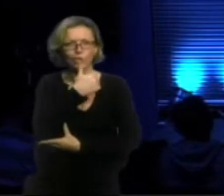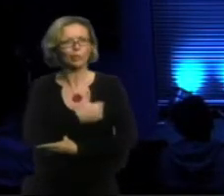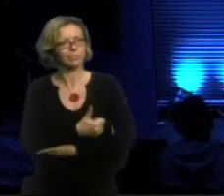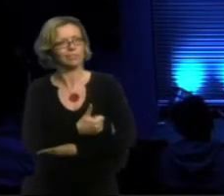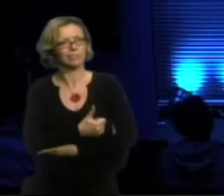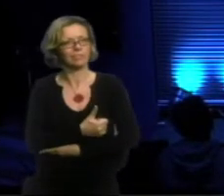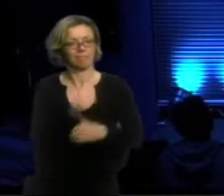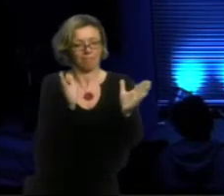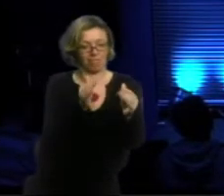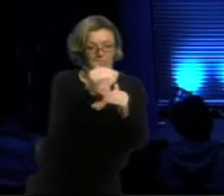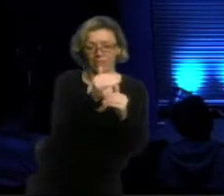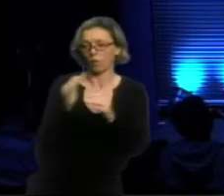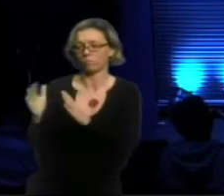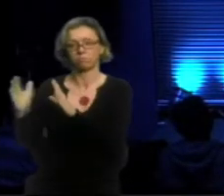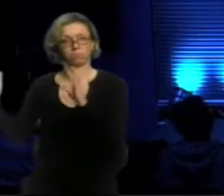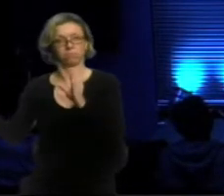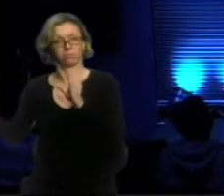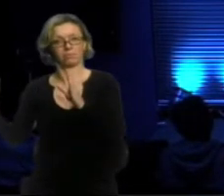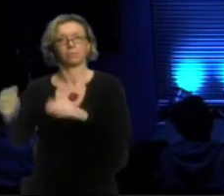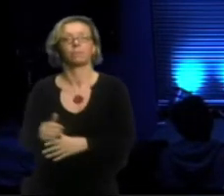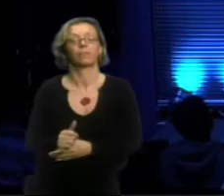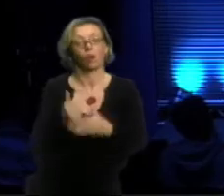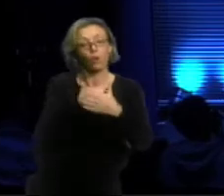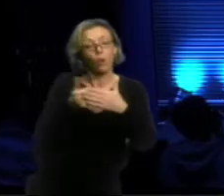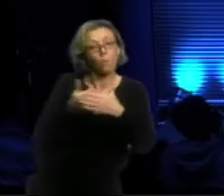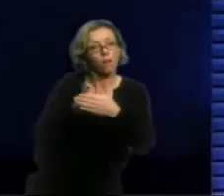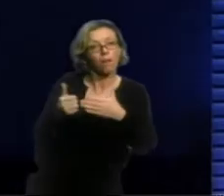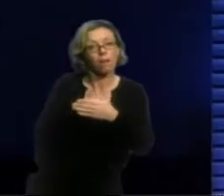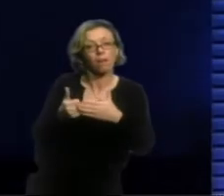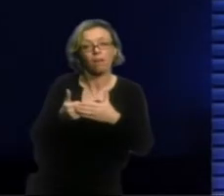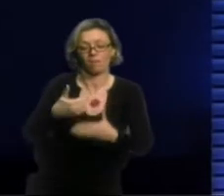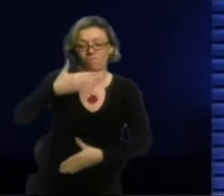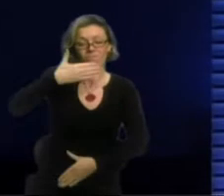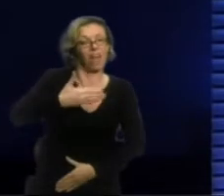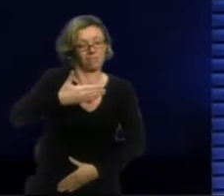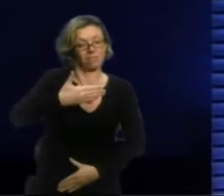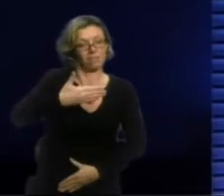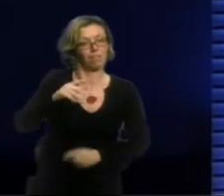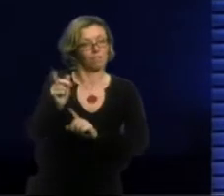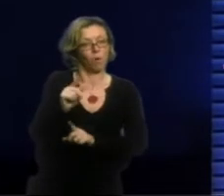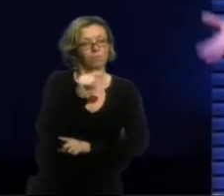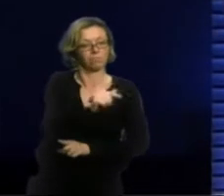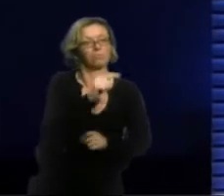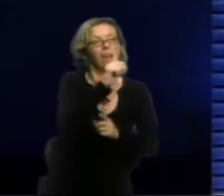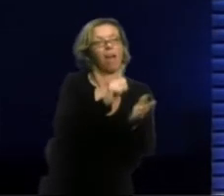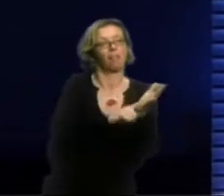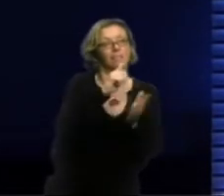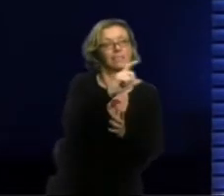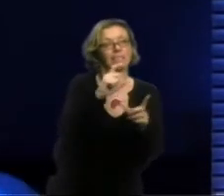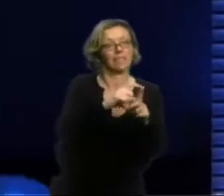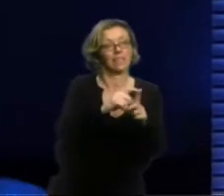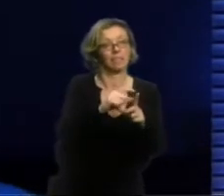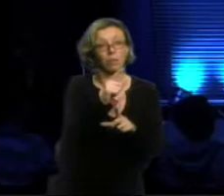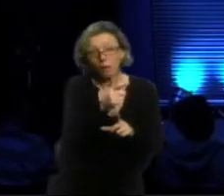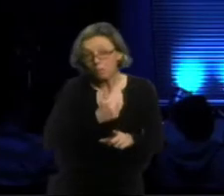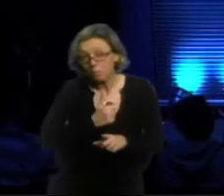end. So by far the most common flat panel technology that we come across today is LCDs. Who's got an LCD